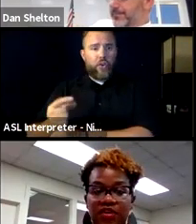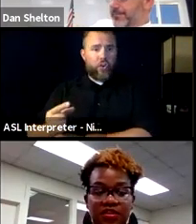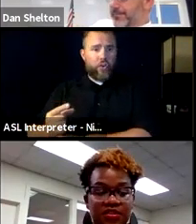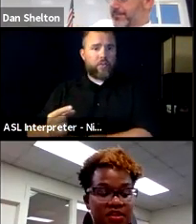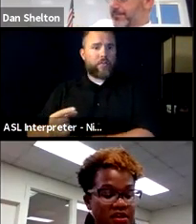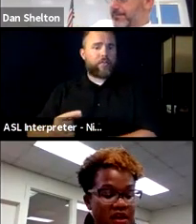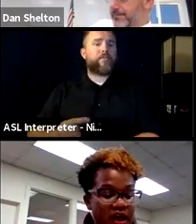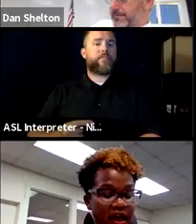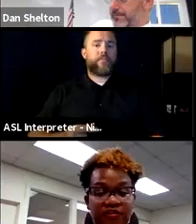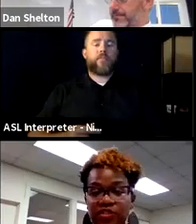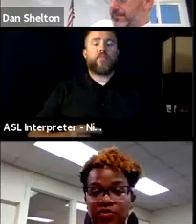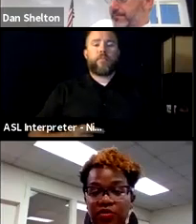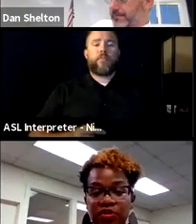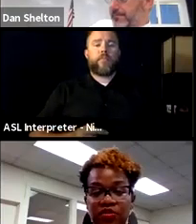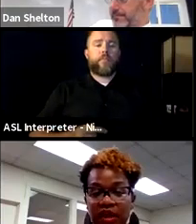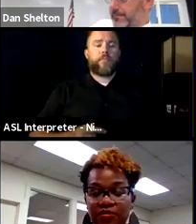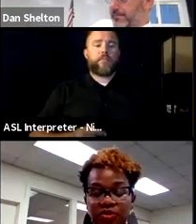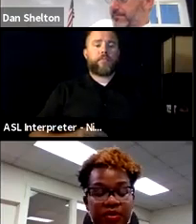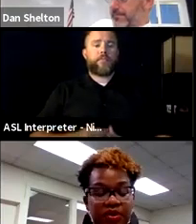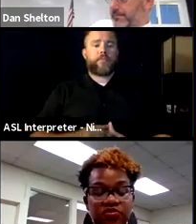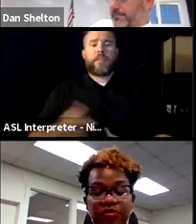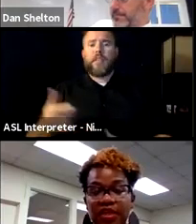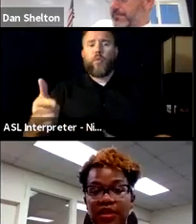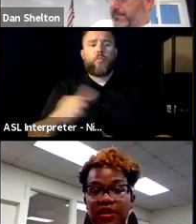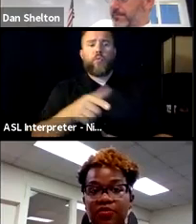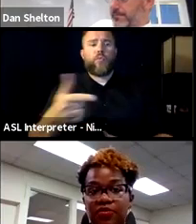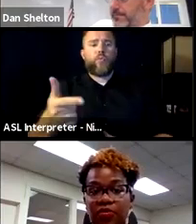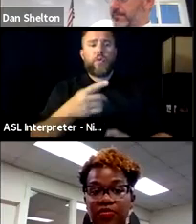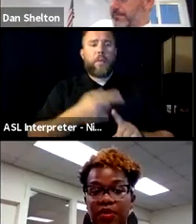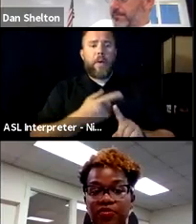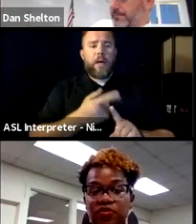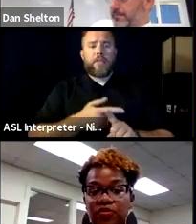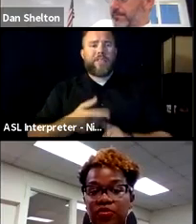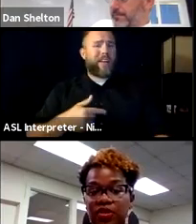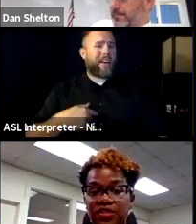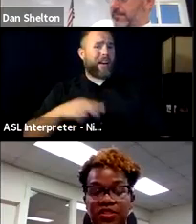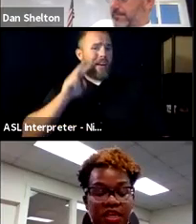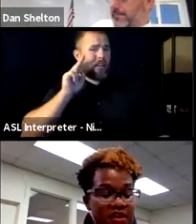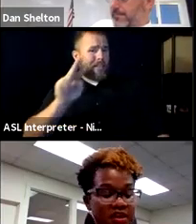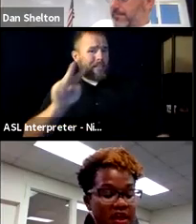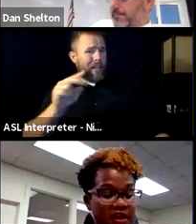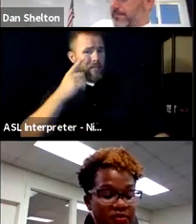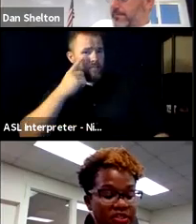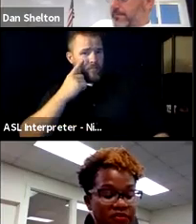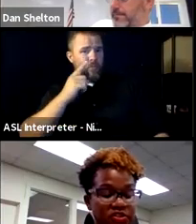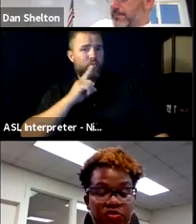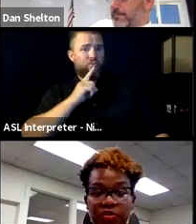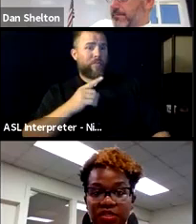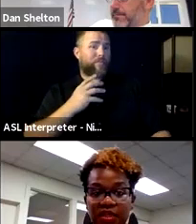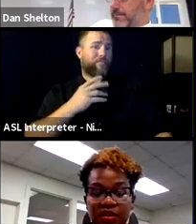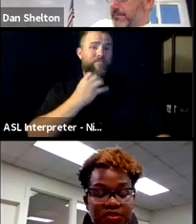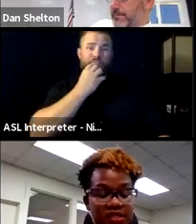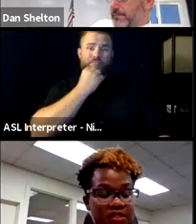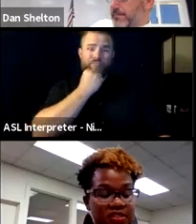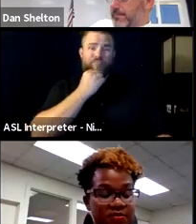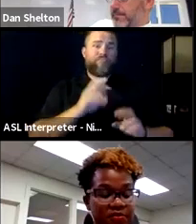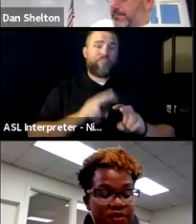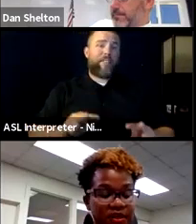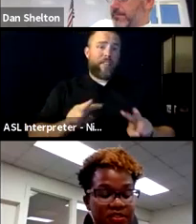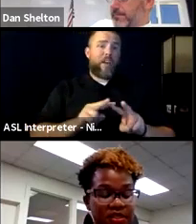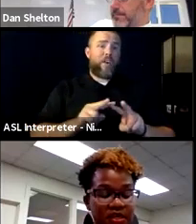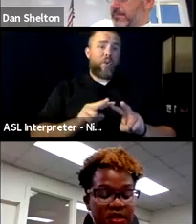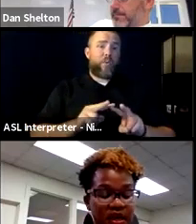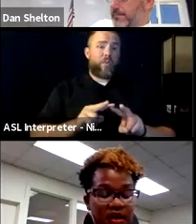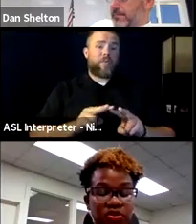Wednesday evenings. I found it to be a really valuable experience for me to connect with board members from across the state. And there was even a superintendent that was at the table